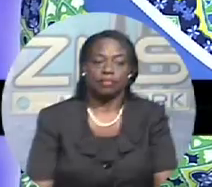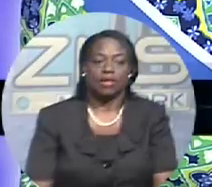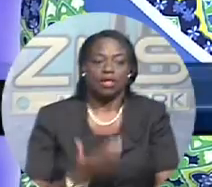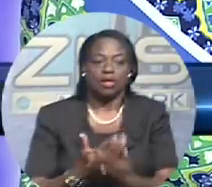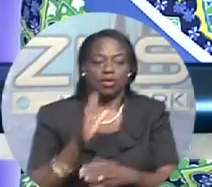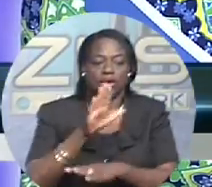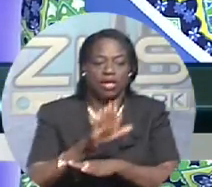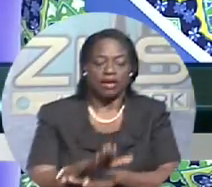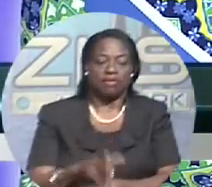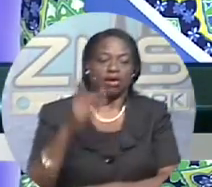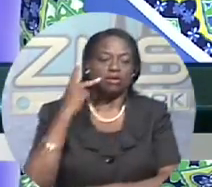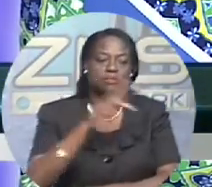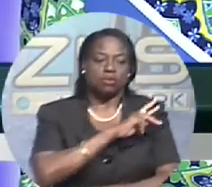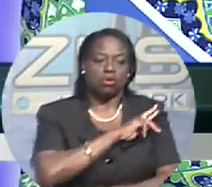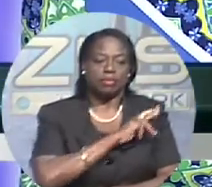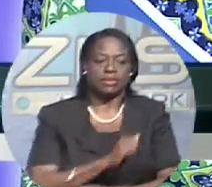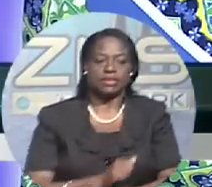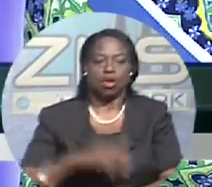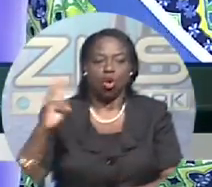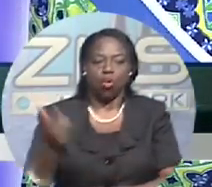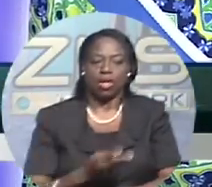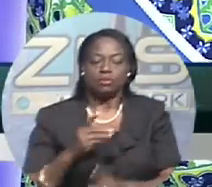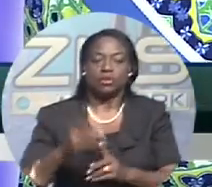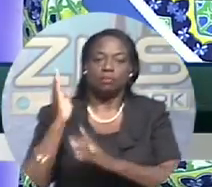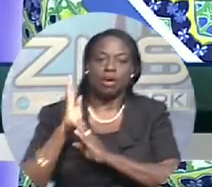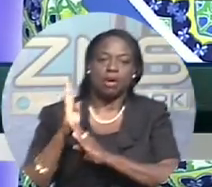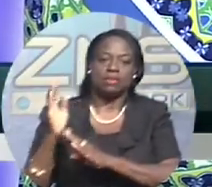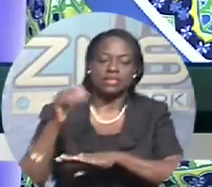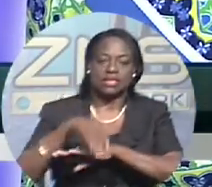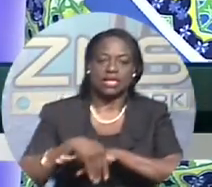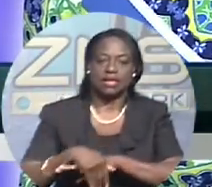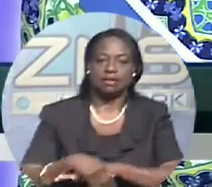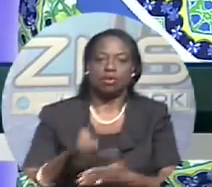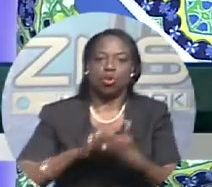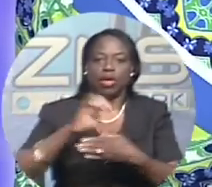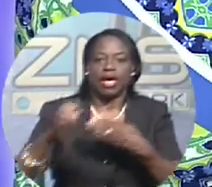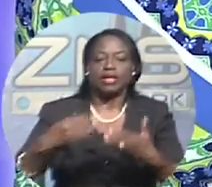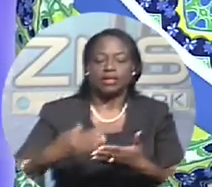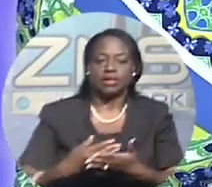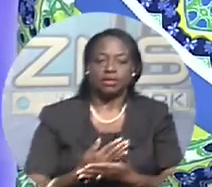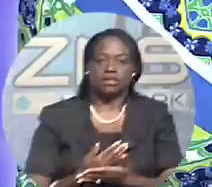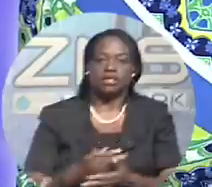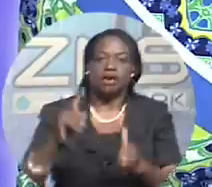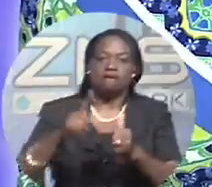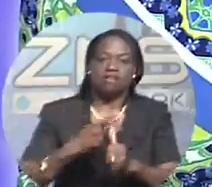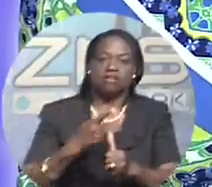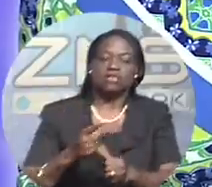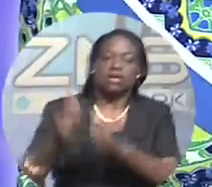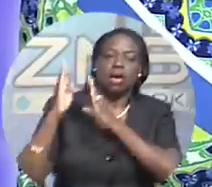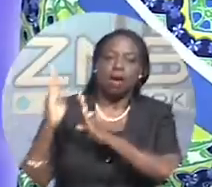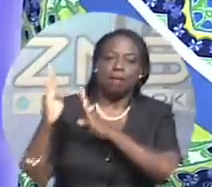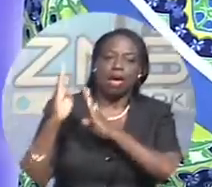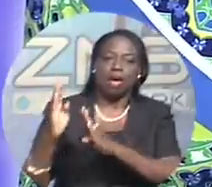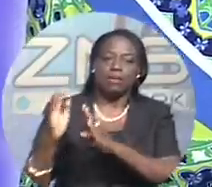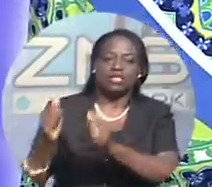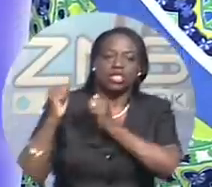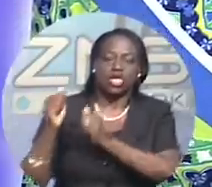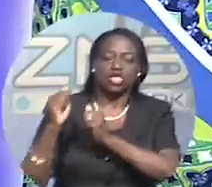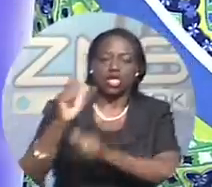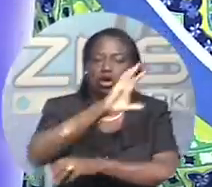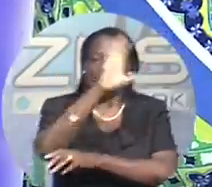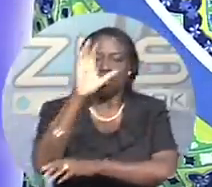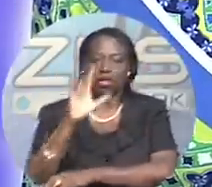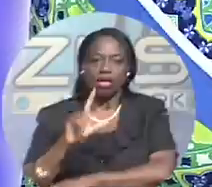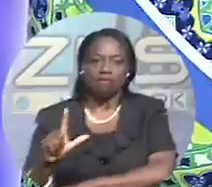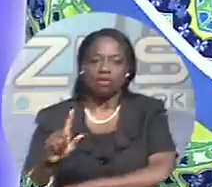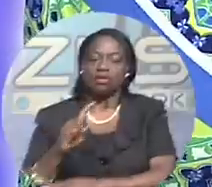Good evening, everyone. I'm Charisma Robinson, and welcome to The Bahamas Tonight, the weekend edition. The first Bahamas Junkanoo Carnival is already proving to be